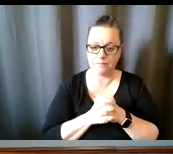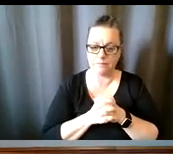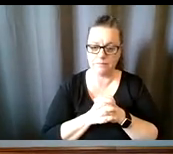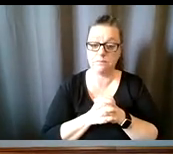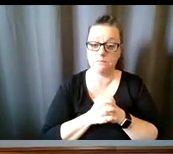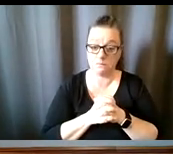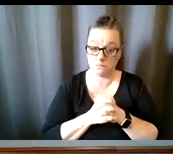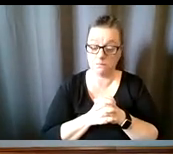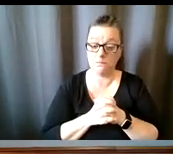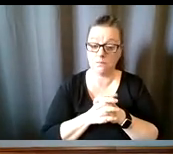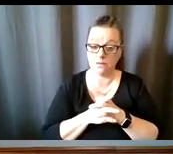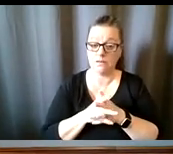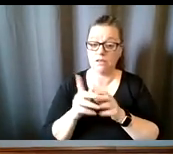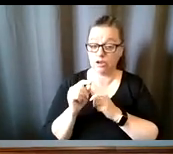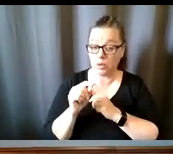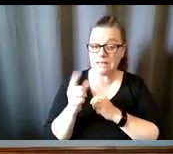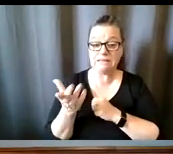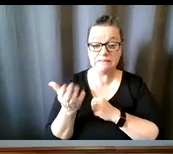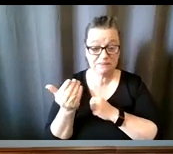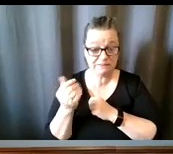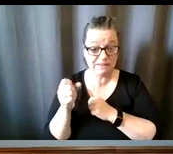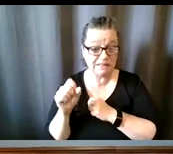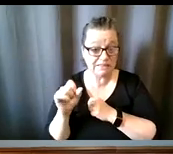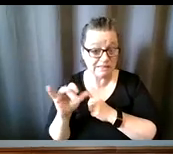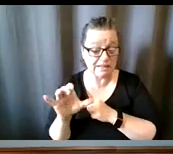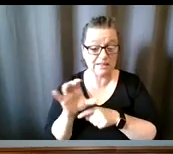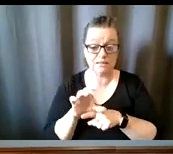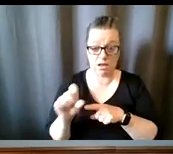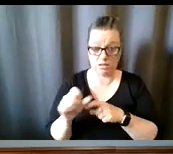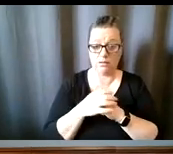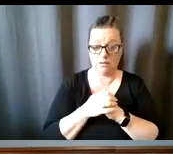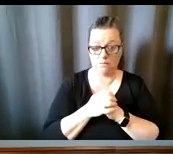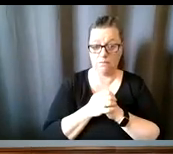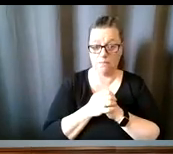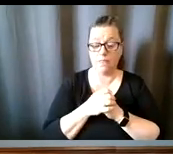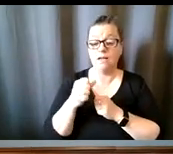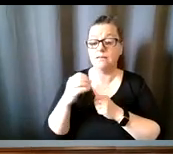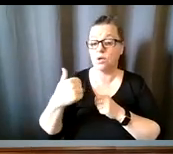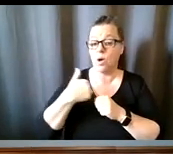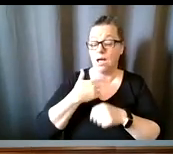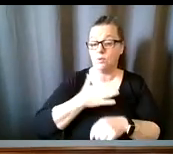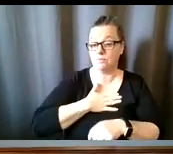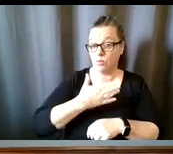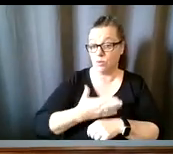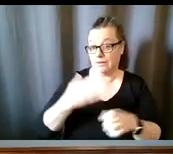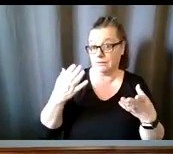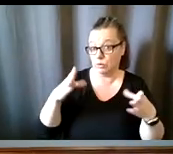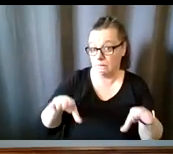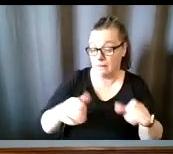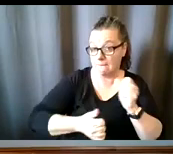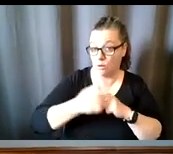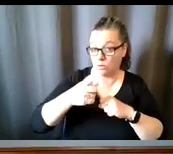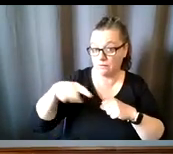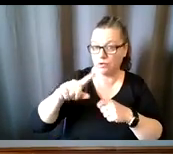Ooh, we're down in the 20s, 15 seconds. That's awesome. So I would be willing to bet that most of you were able